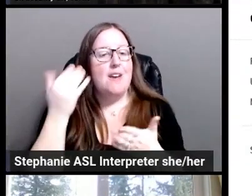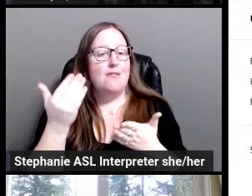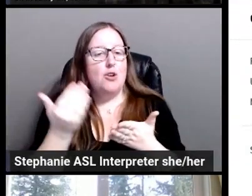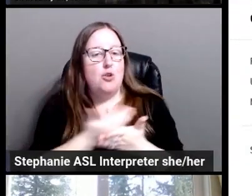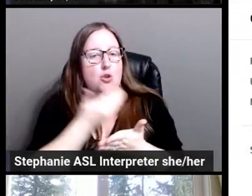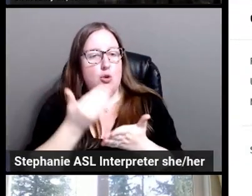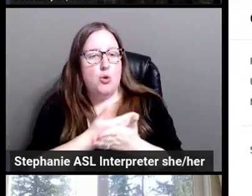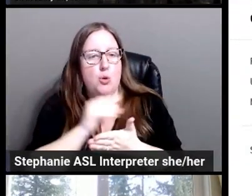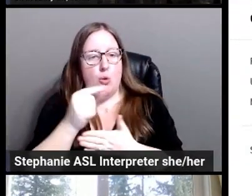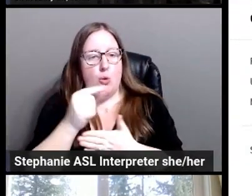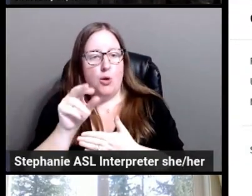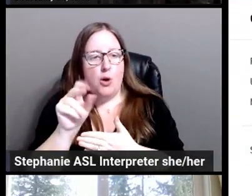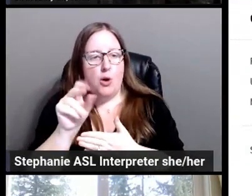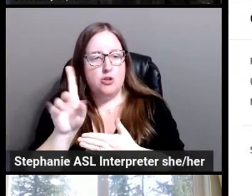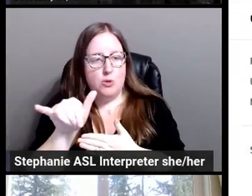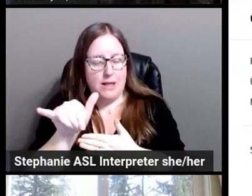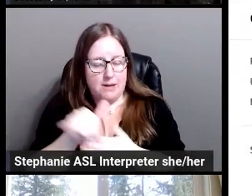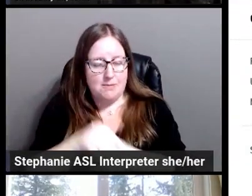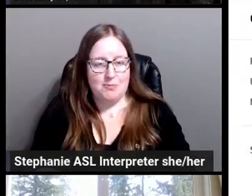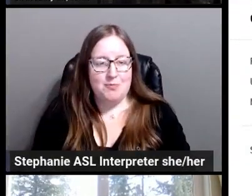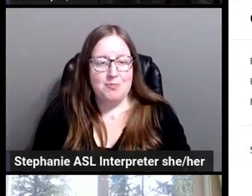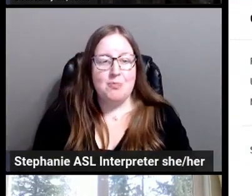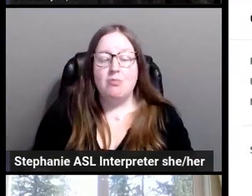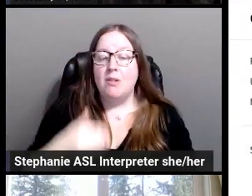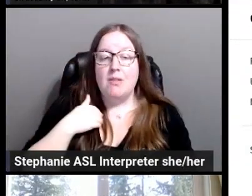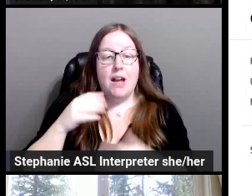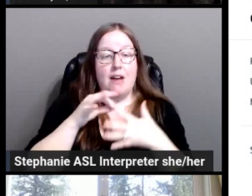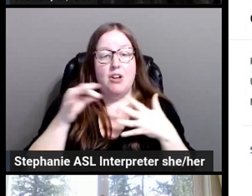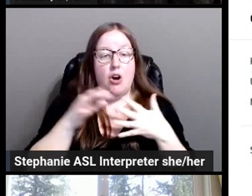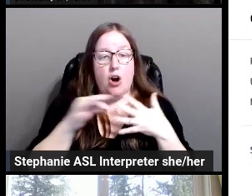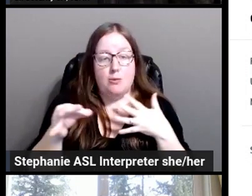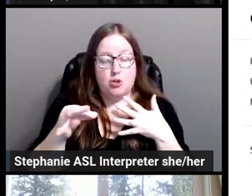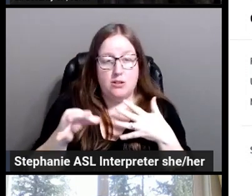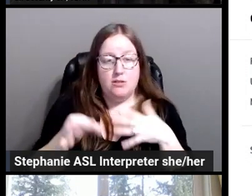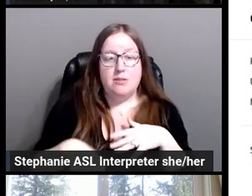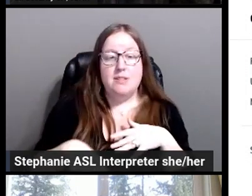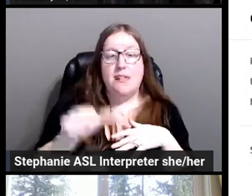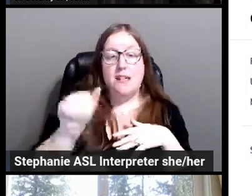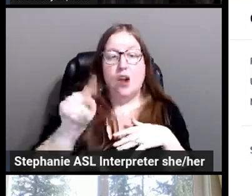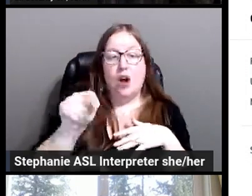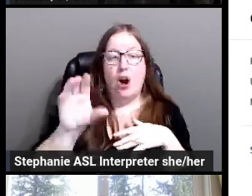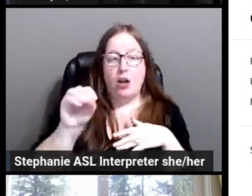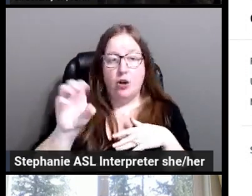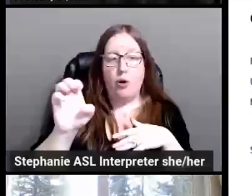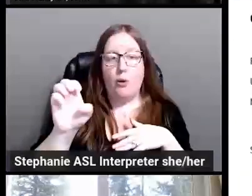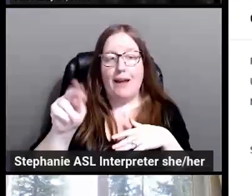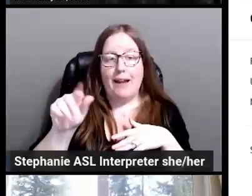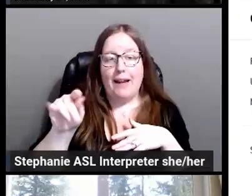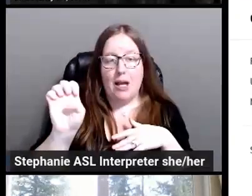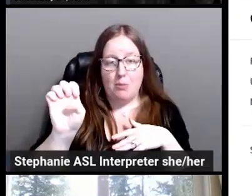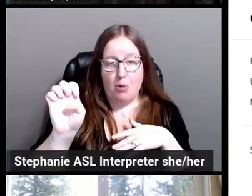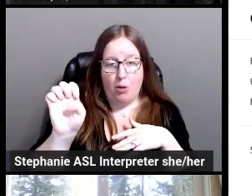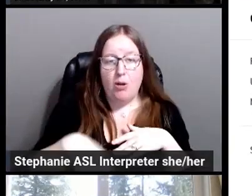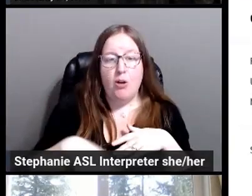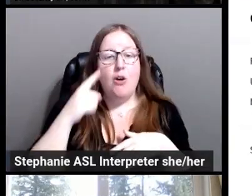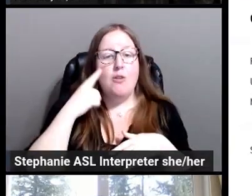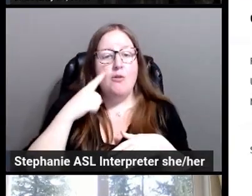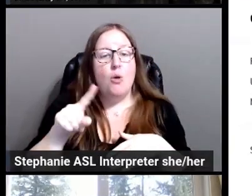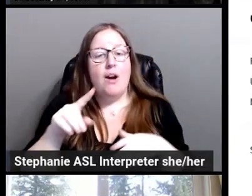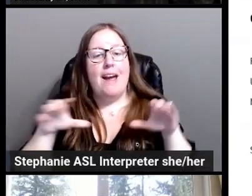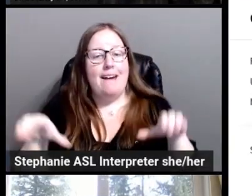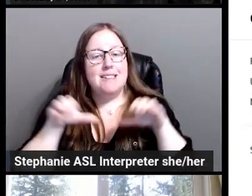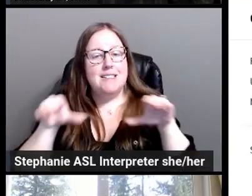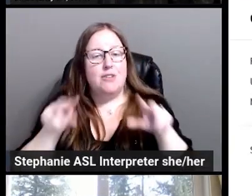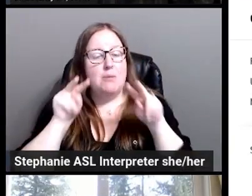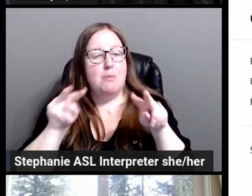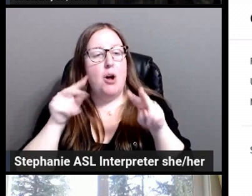customer? Okay. So there is also an option here which says that auto enable RDS login activity monitoring for